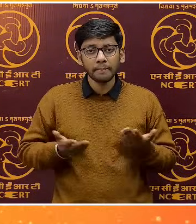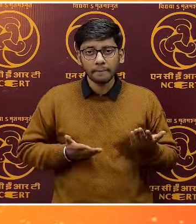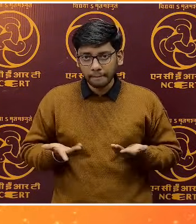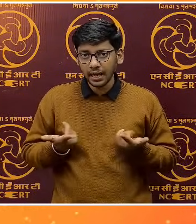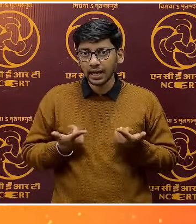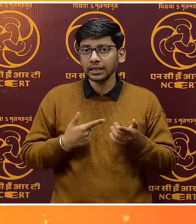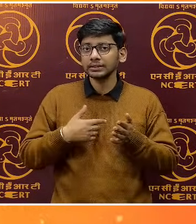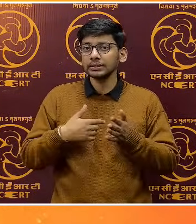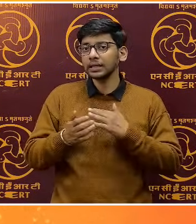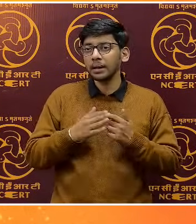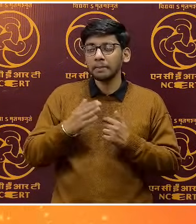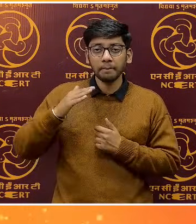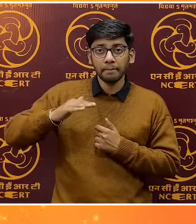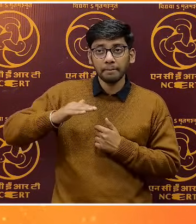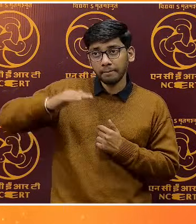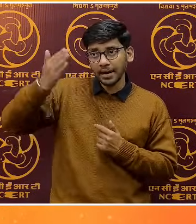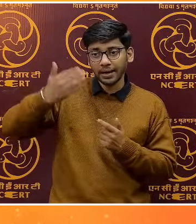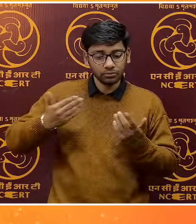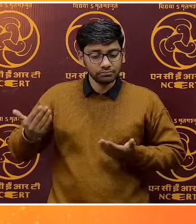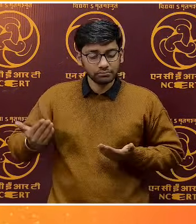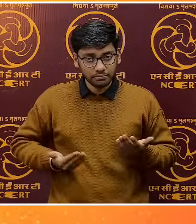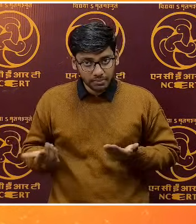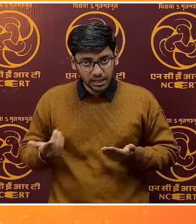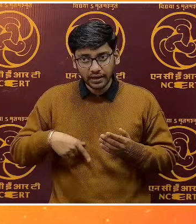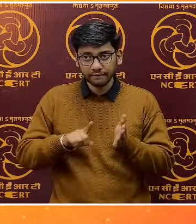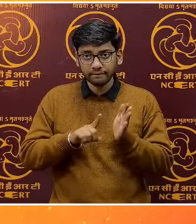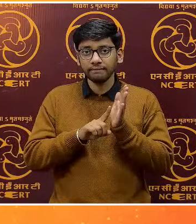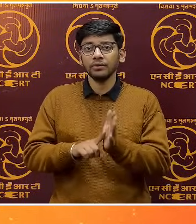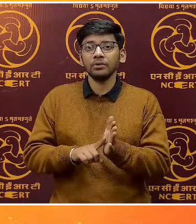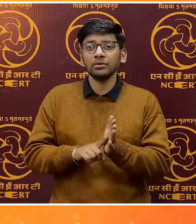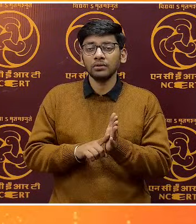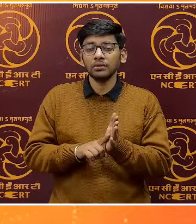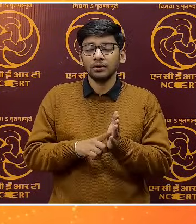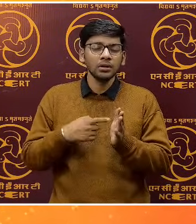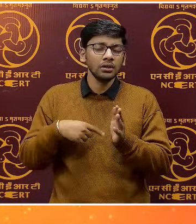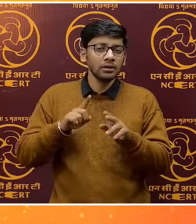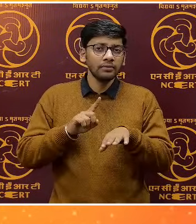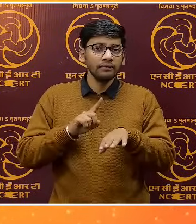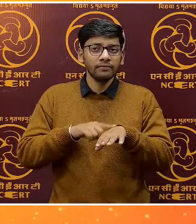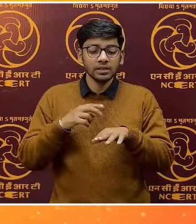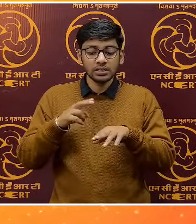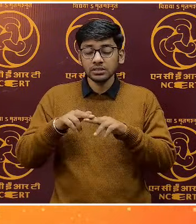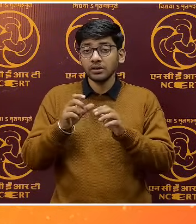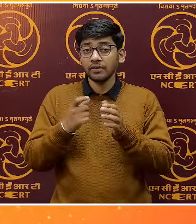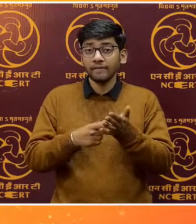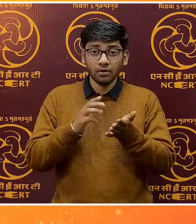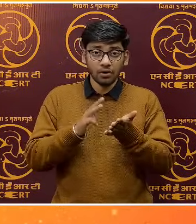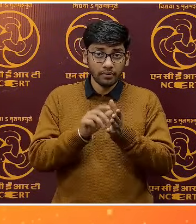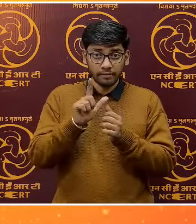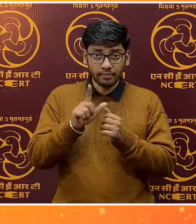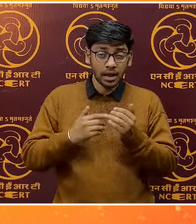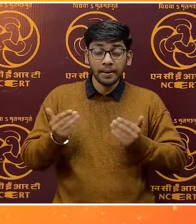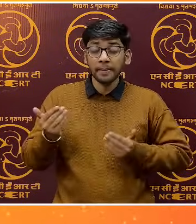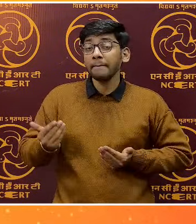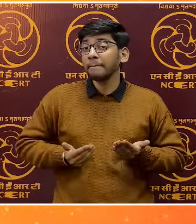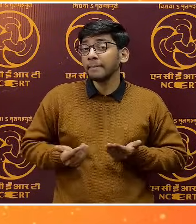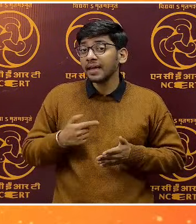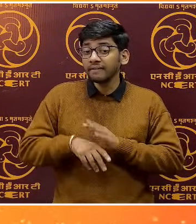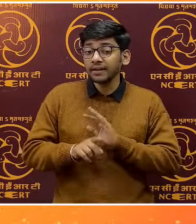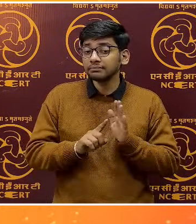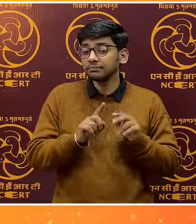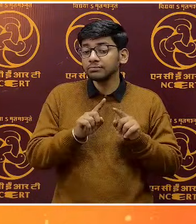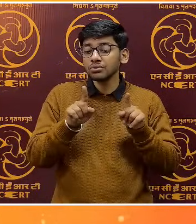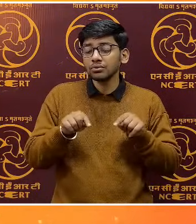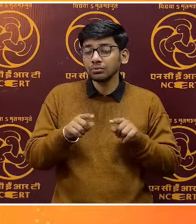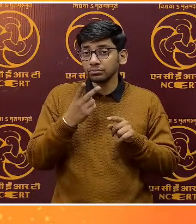to greet the elders, right? So when we think of formal greetings, we have to behave in a certain way. But when